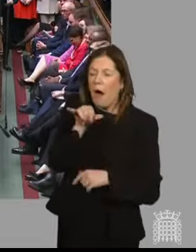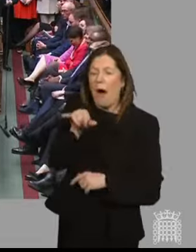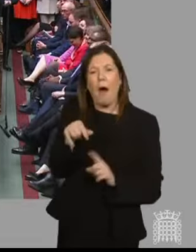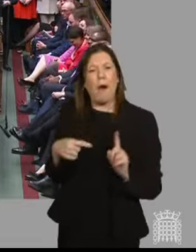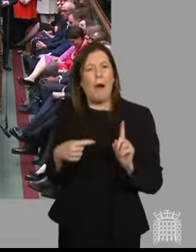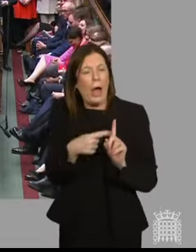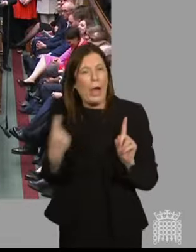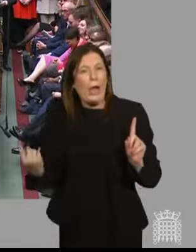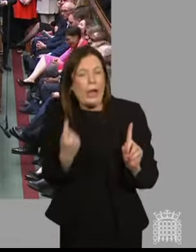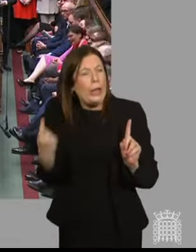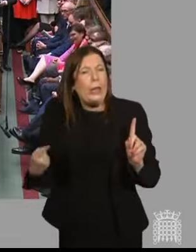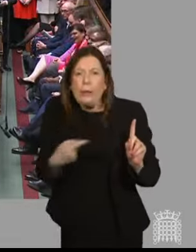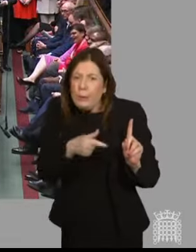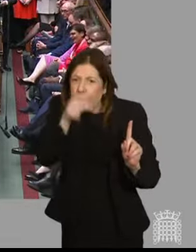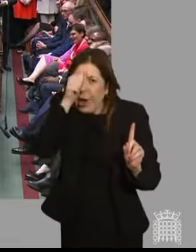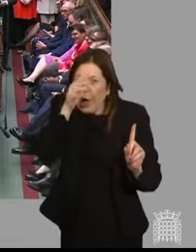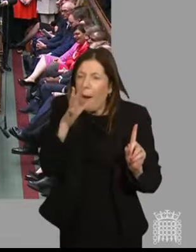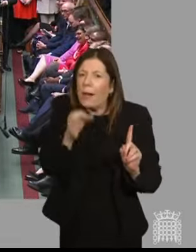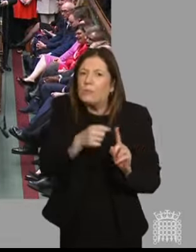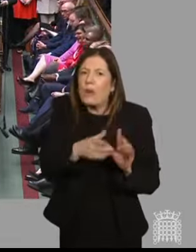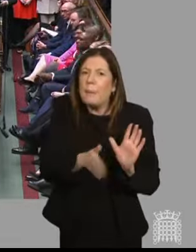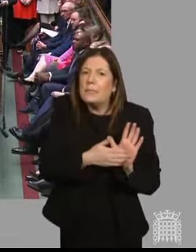Well, Mr.